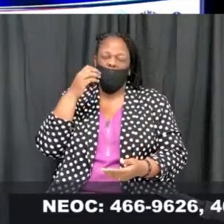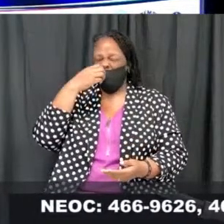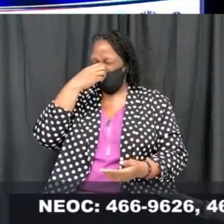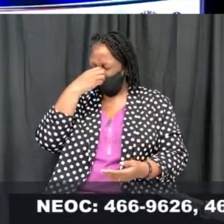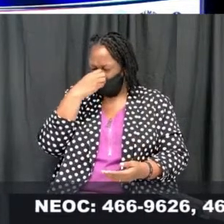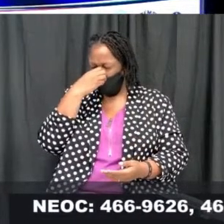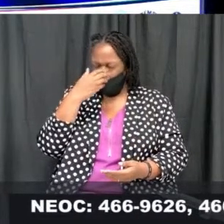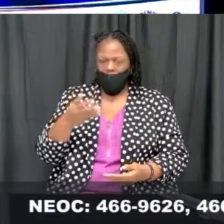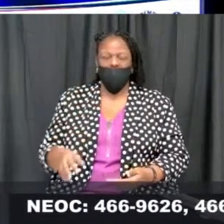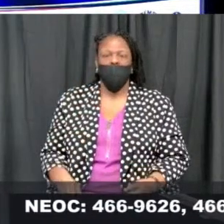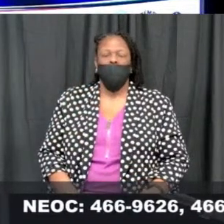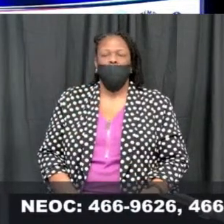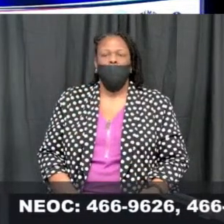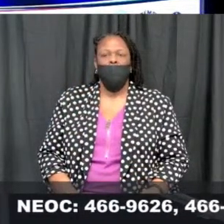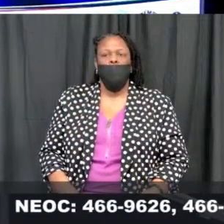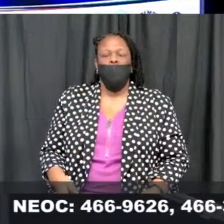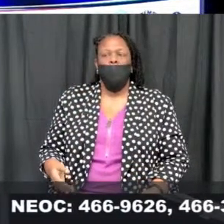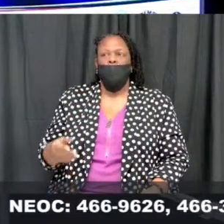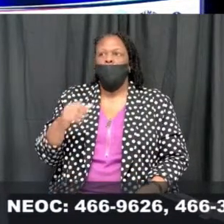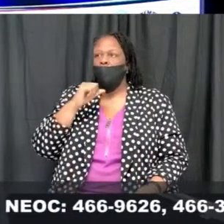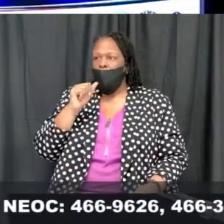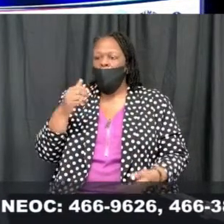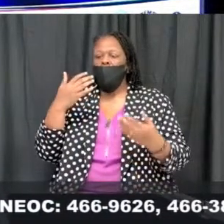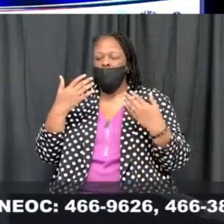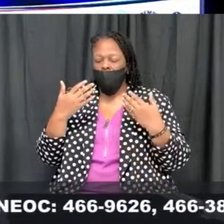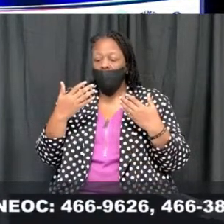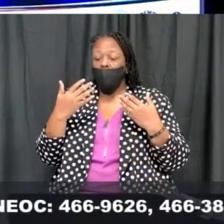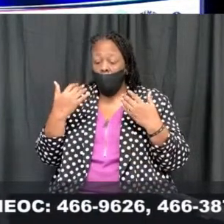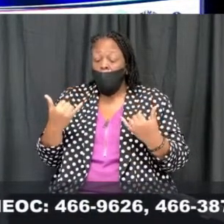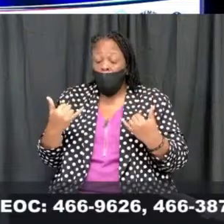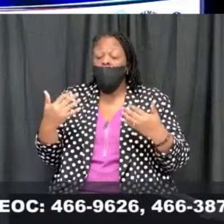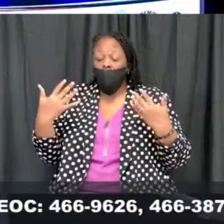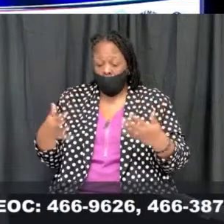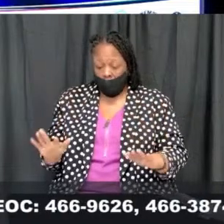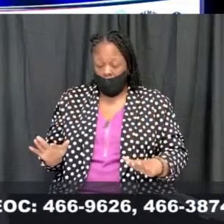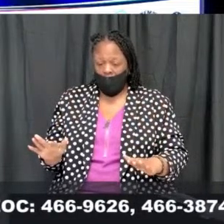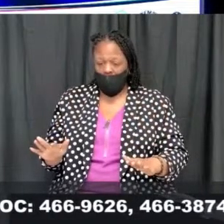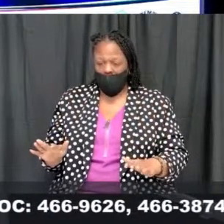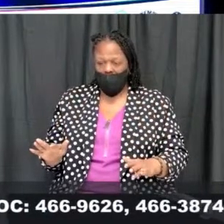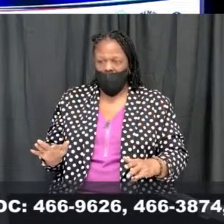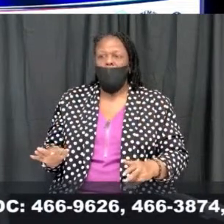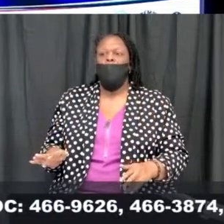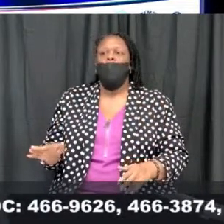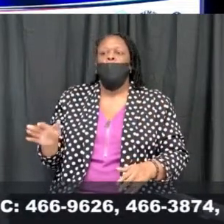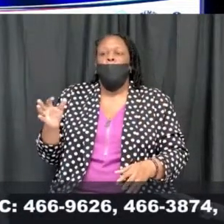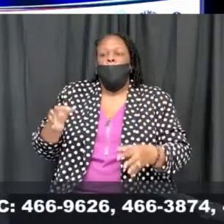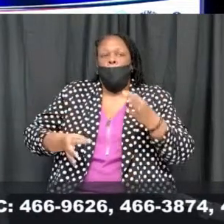recommended or is it wise for them to take the vaccine right away?